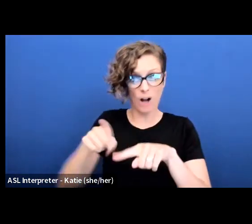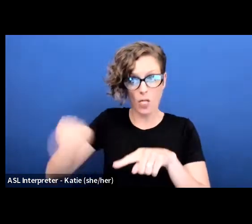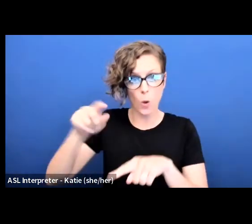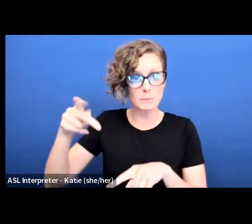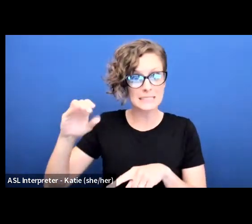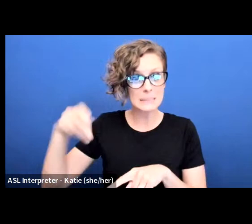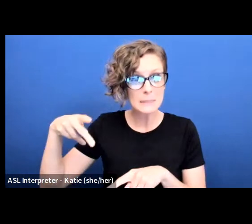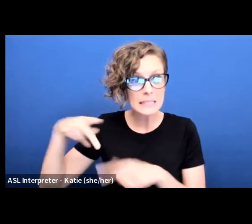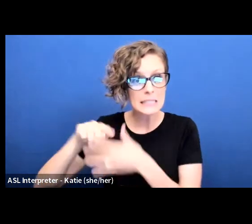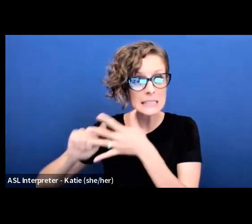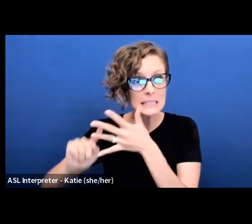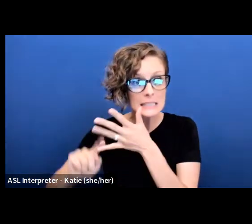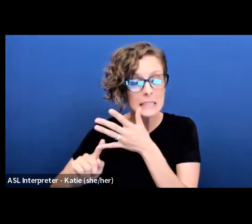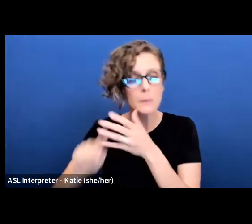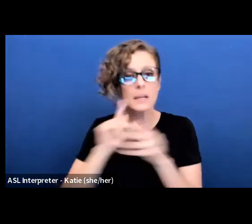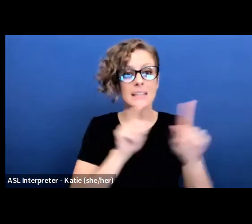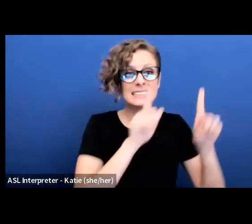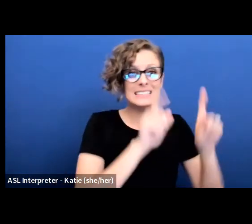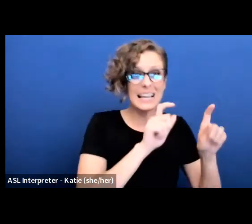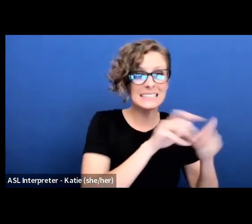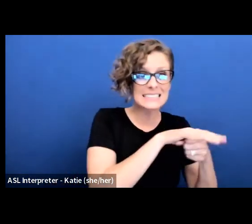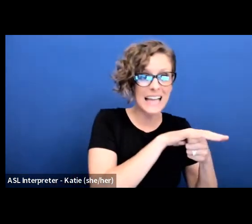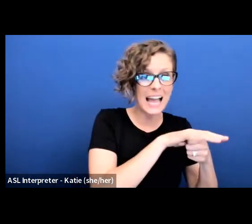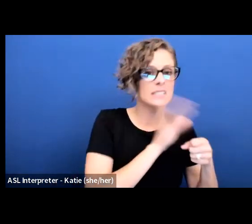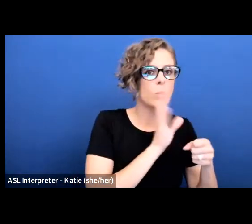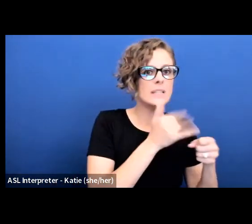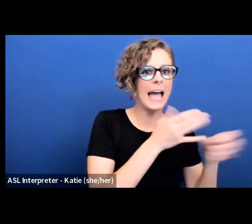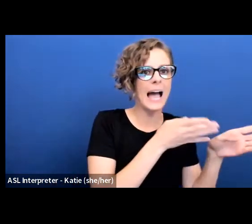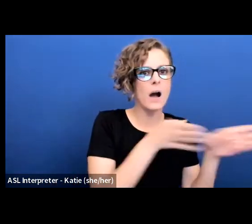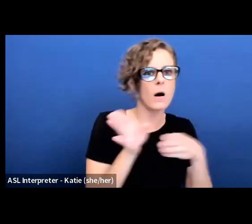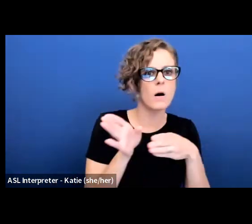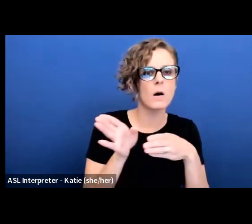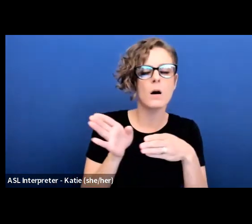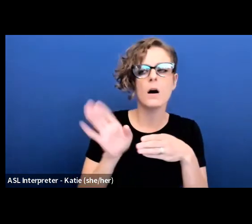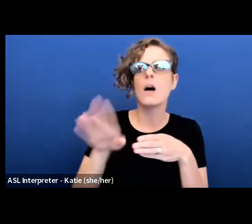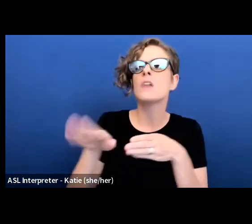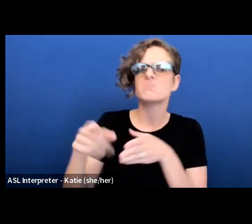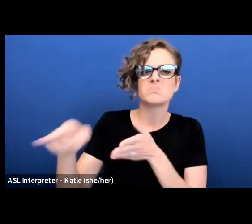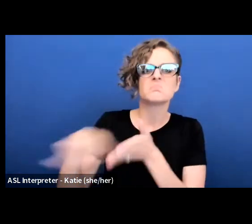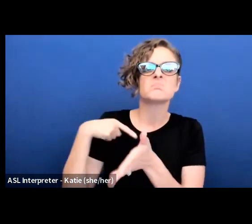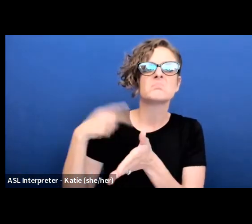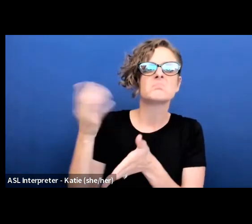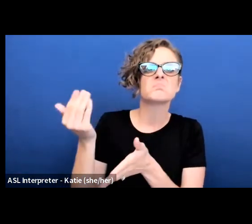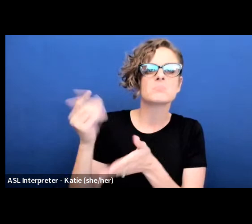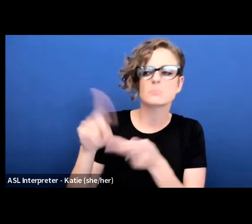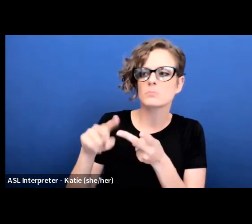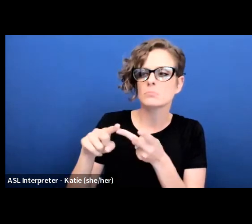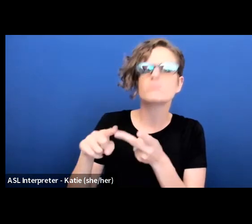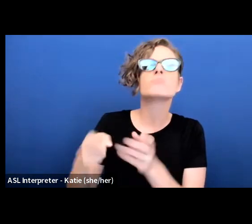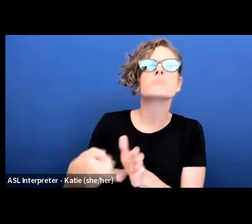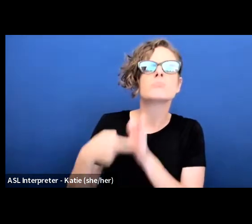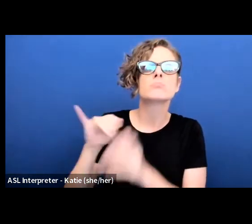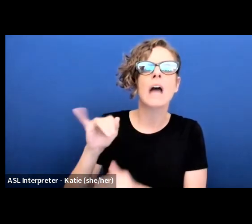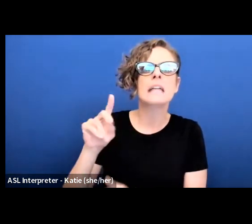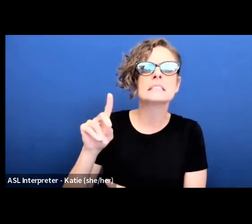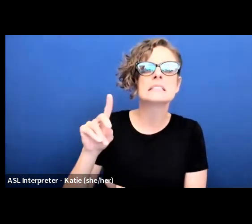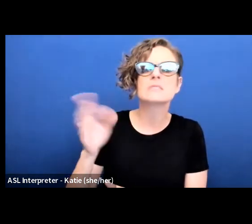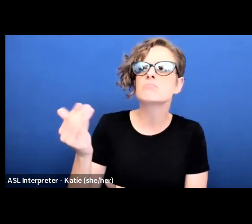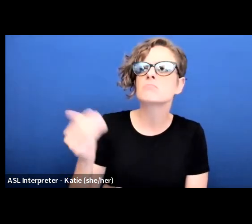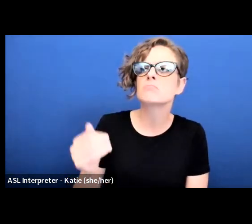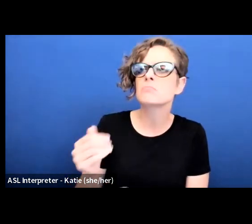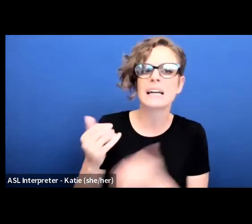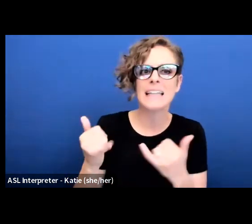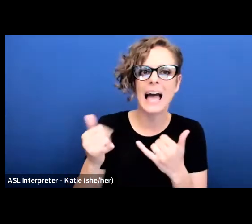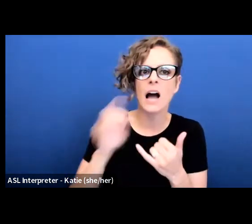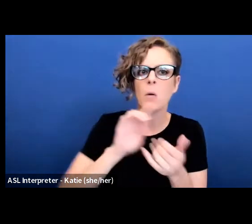testing sites turn to charging people, asking for ID or things of that nature, we're going to have to start really looking to our primary care doctors. So I